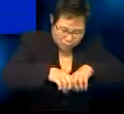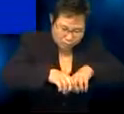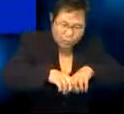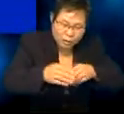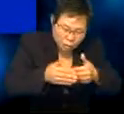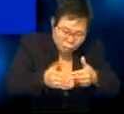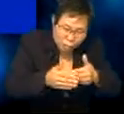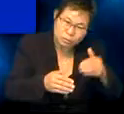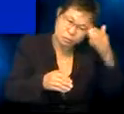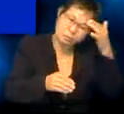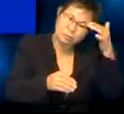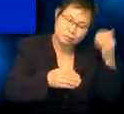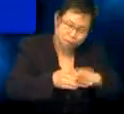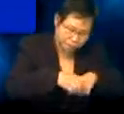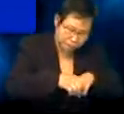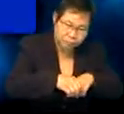packed together.